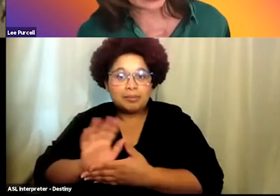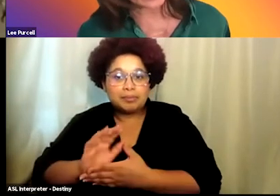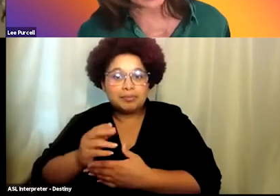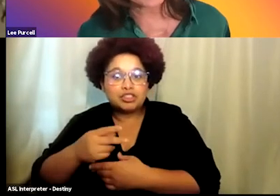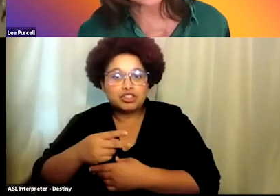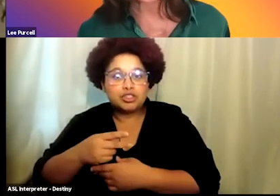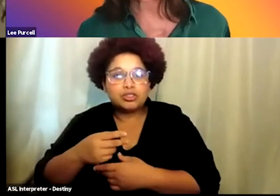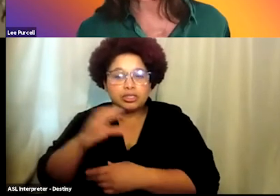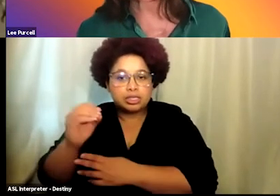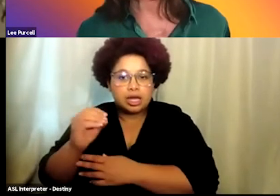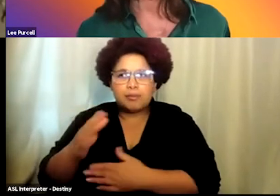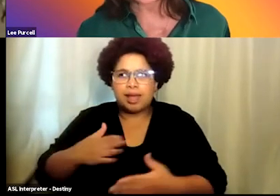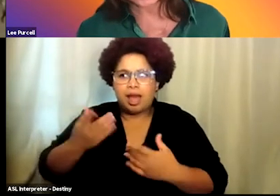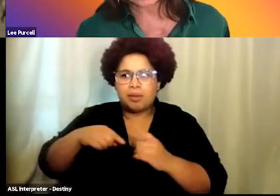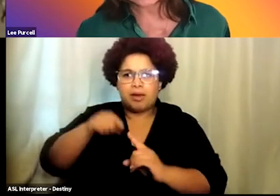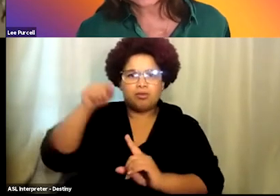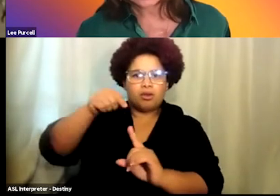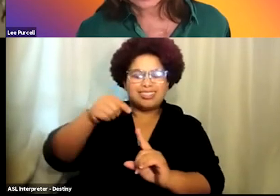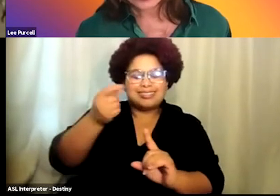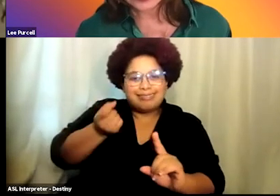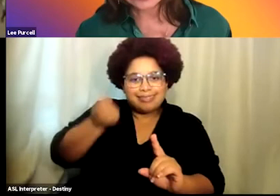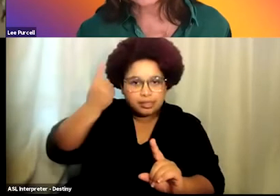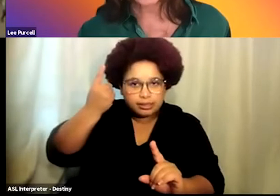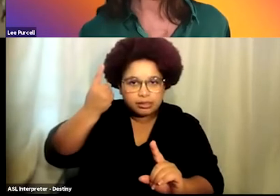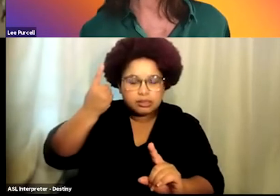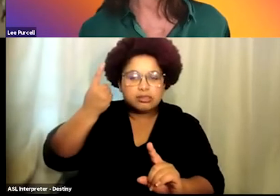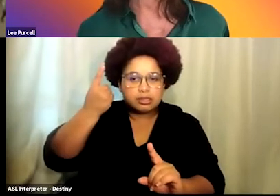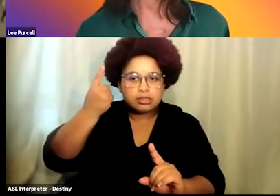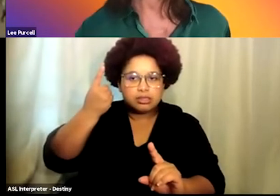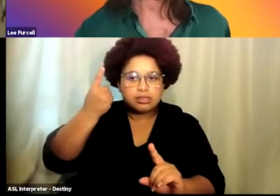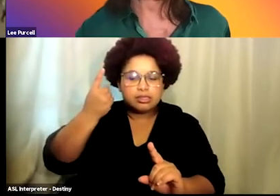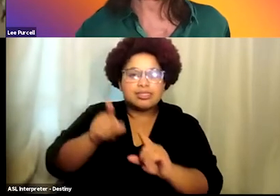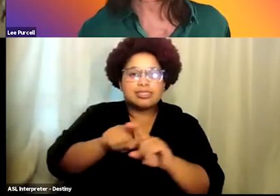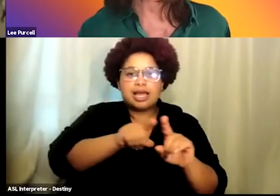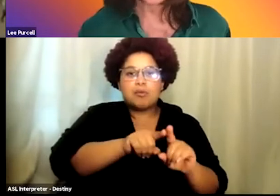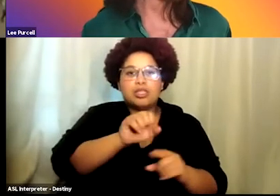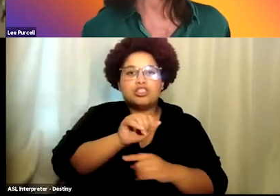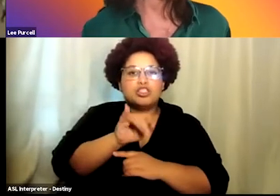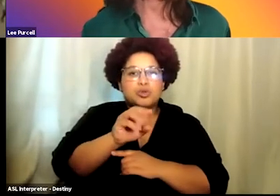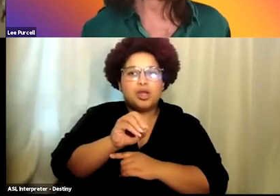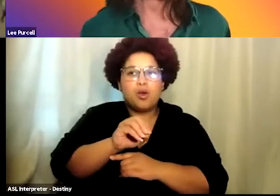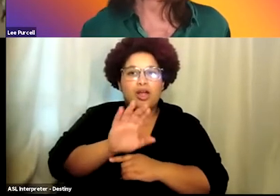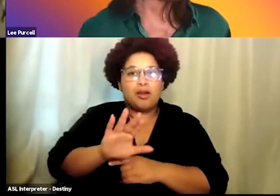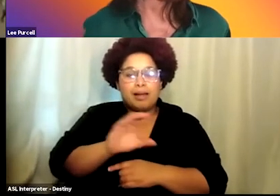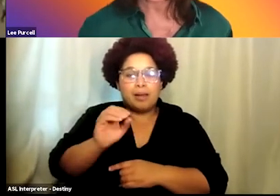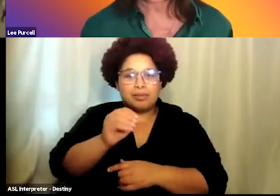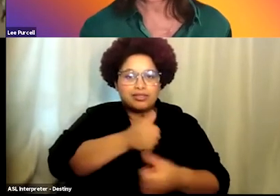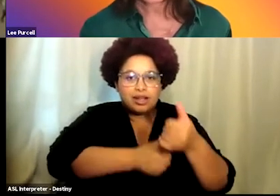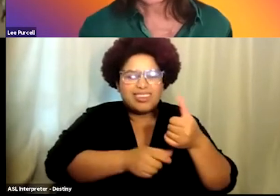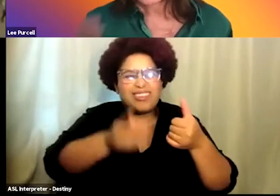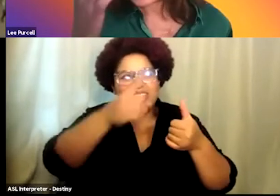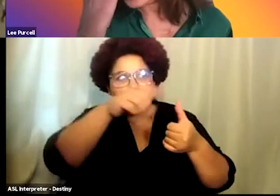really happy about her because she gets it. And so does the studio that her company is under. They